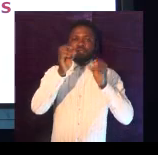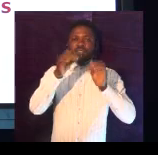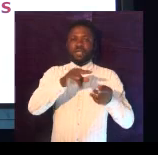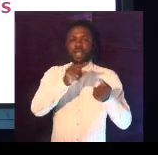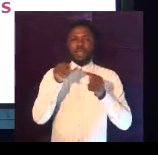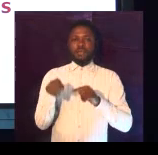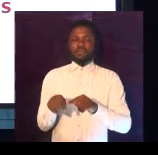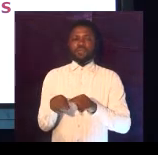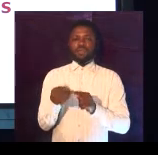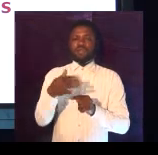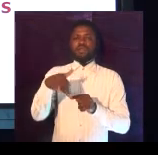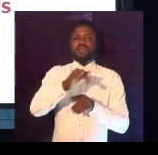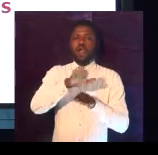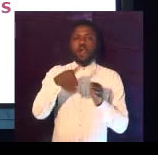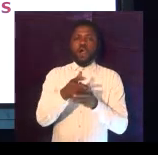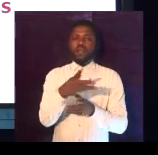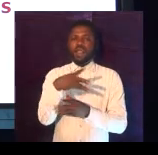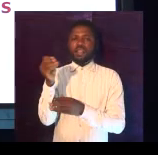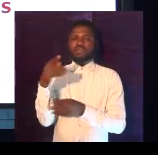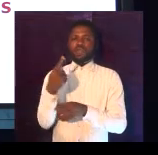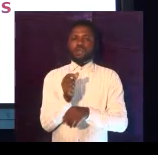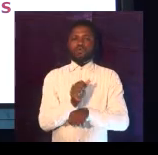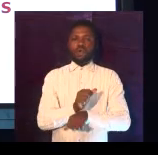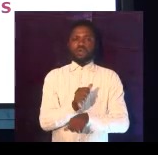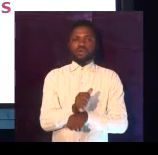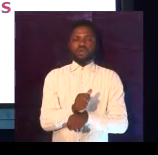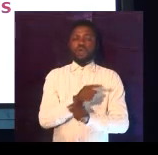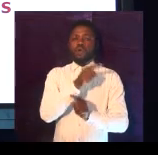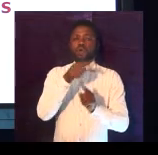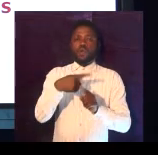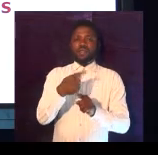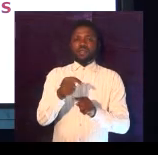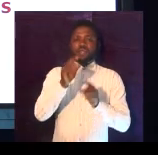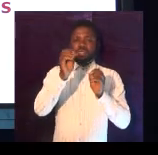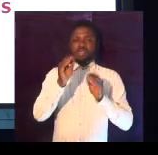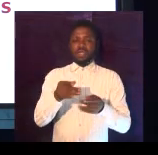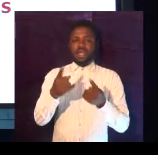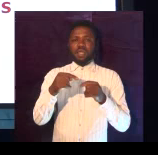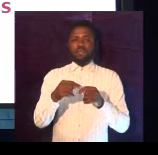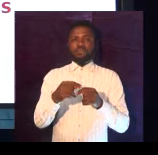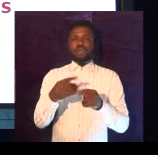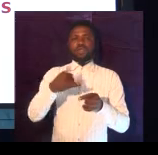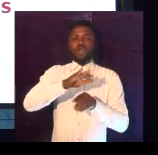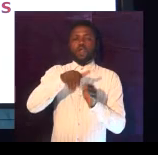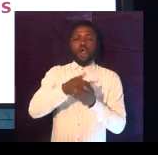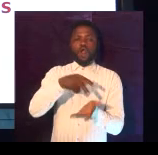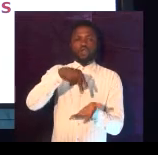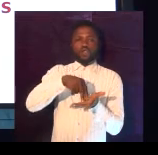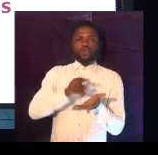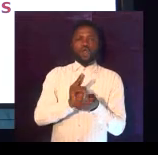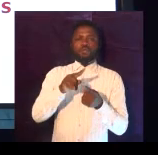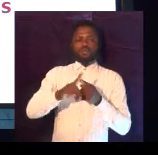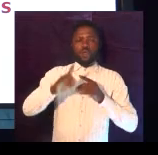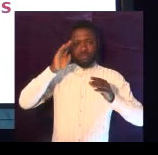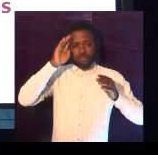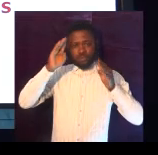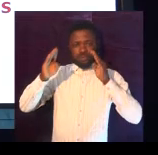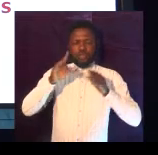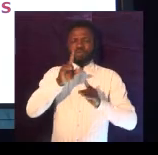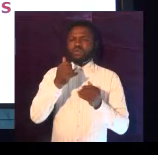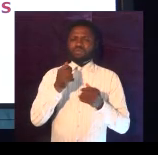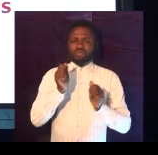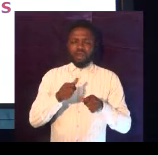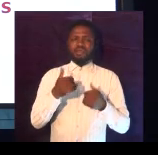3, when the teacher came, they all left the work. When the teacher came, they all stood up to